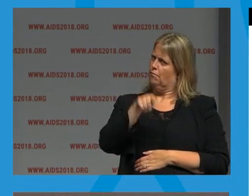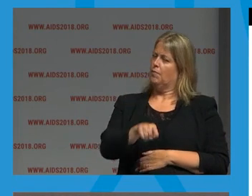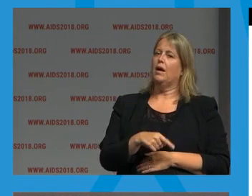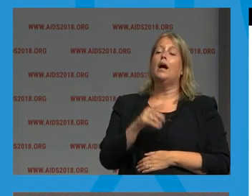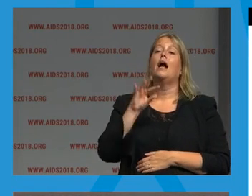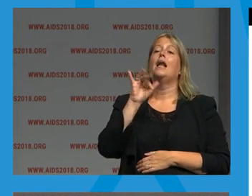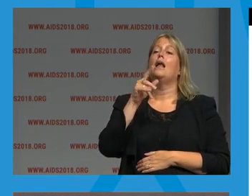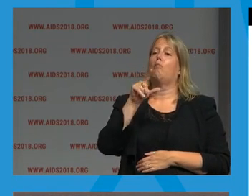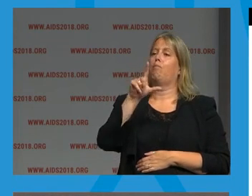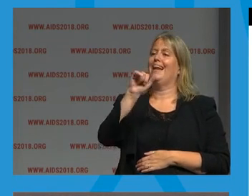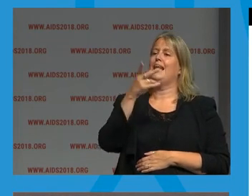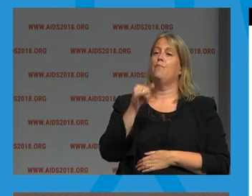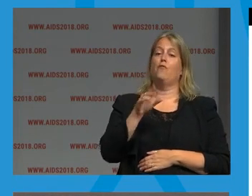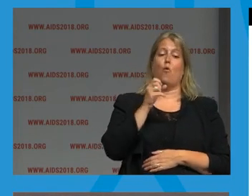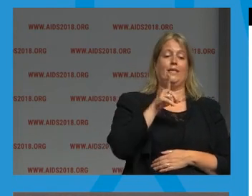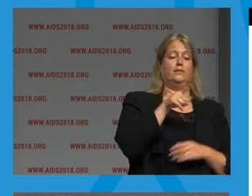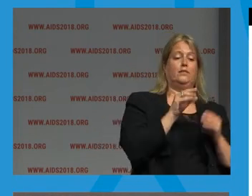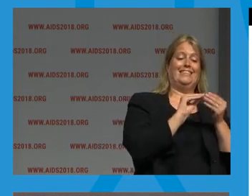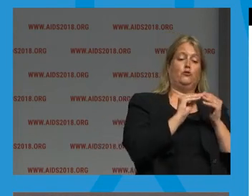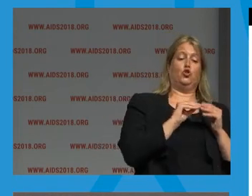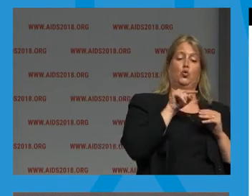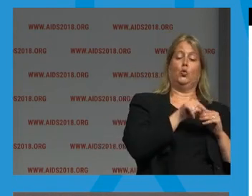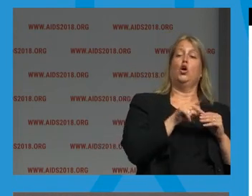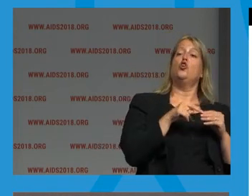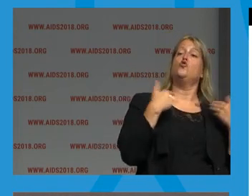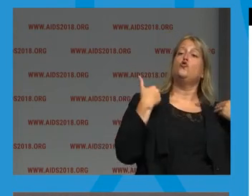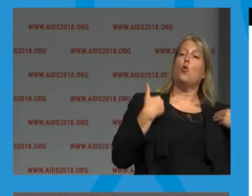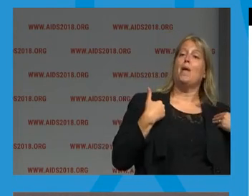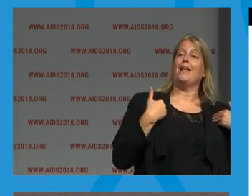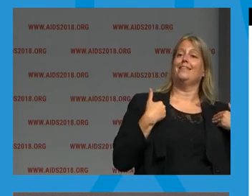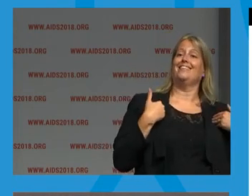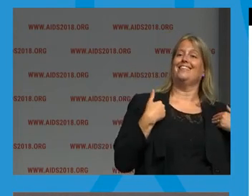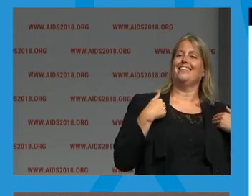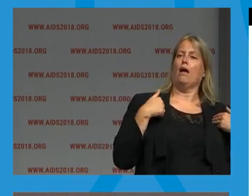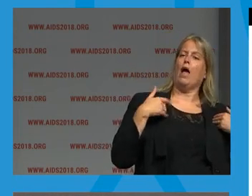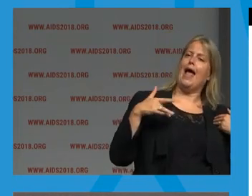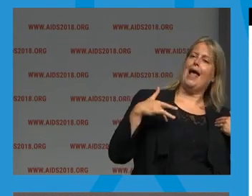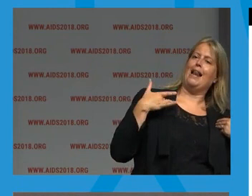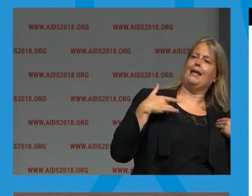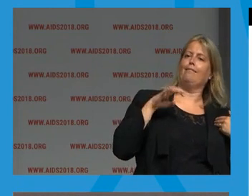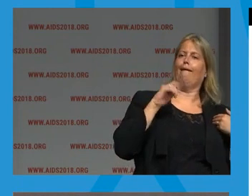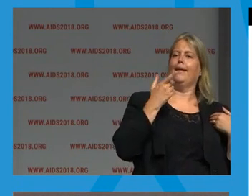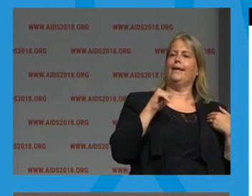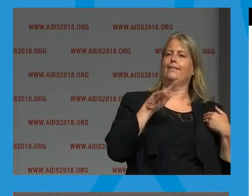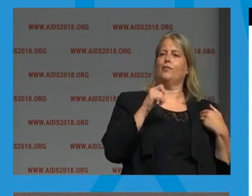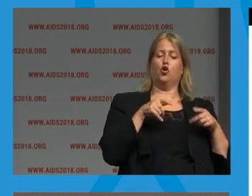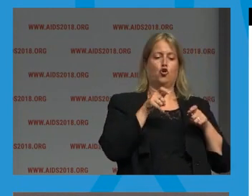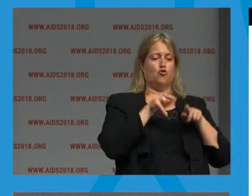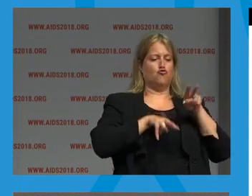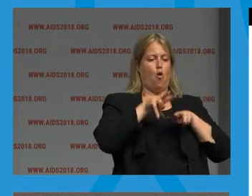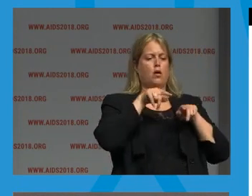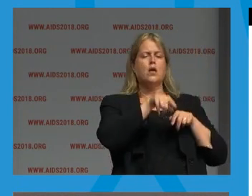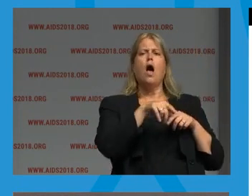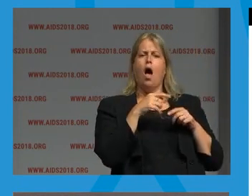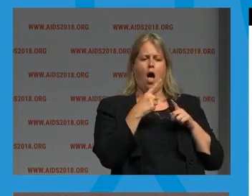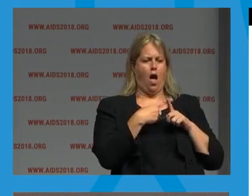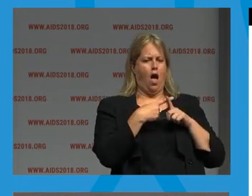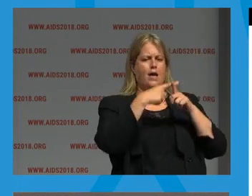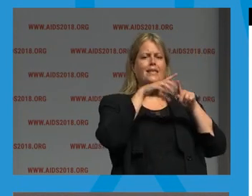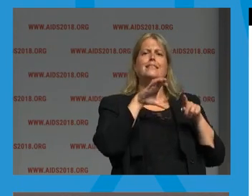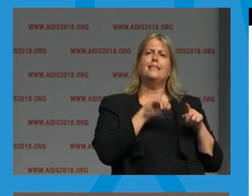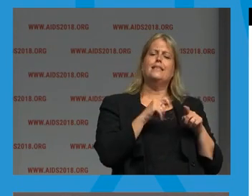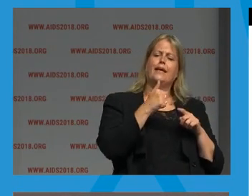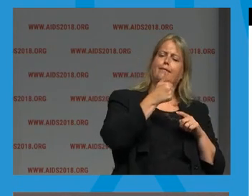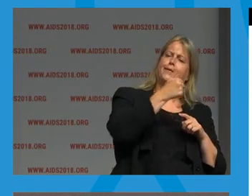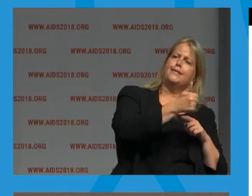lymphoid tissue of human elite controllers, and they found an increase in accumulation of CD69